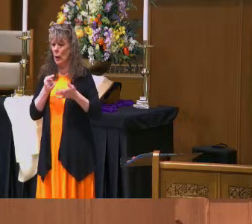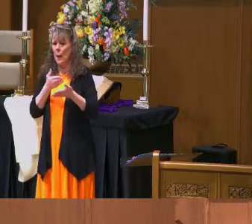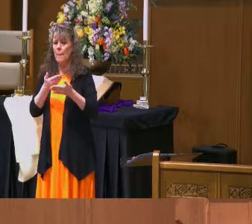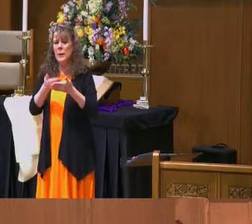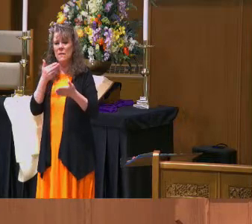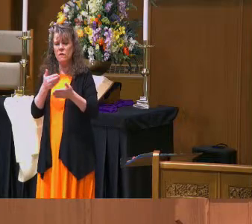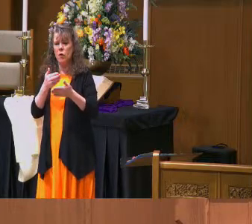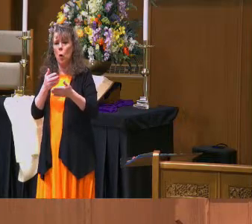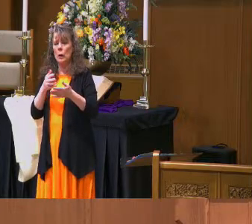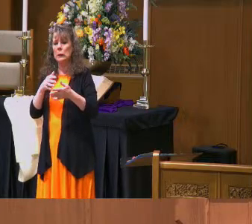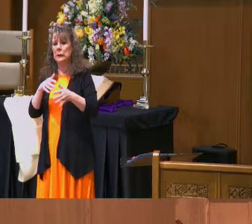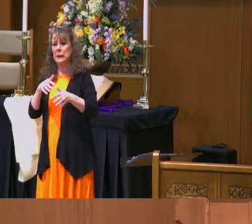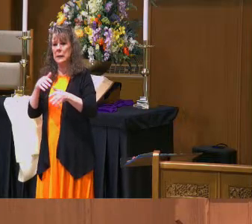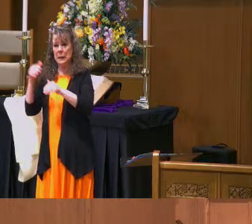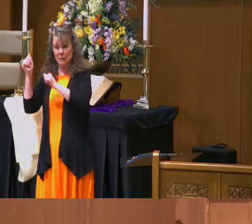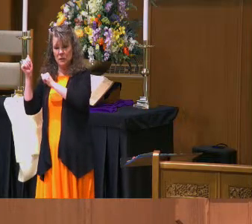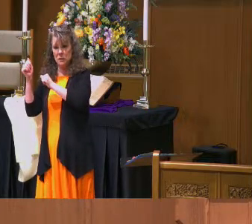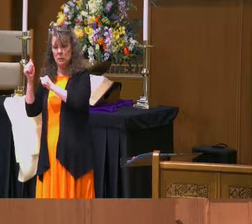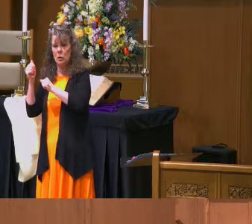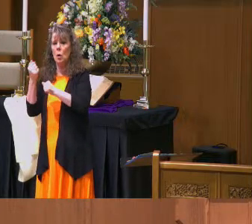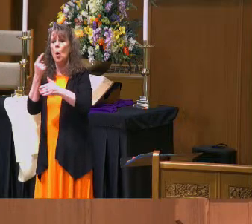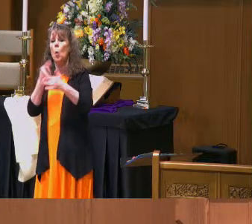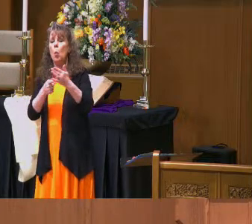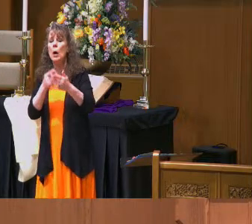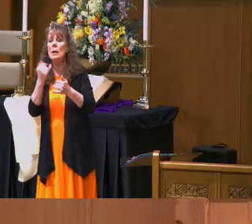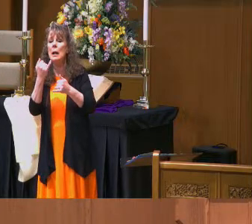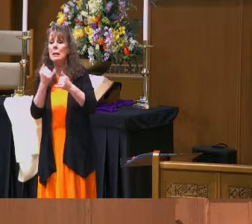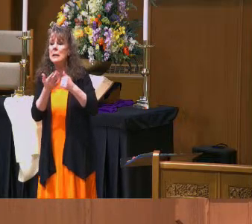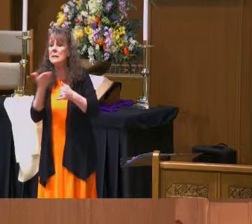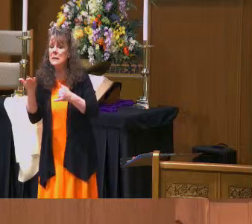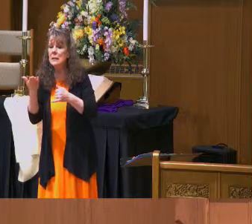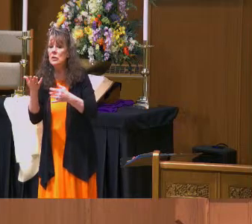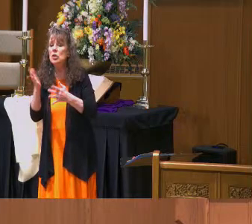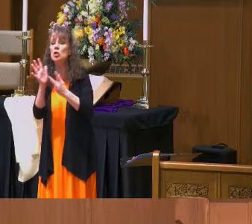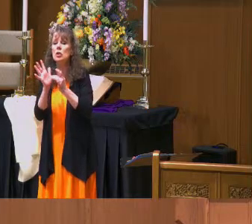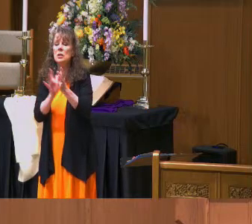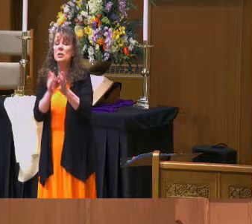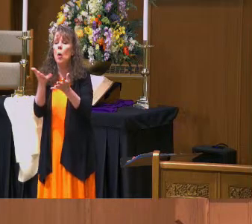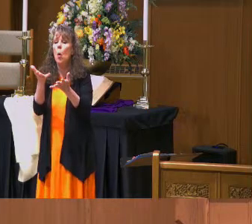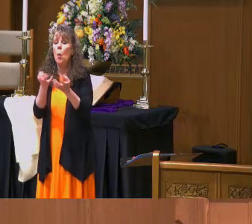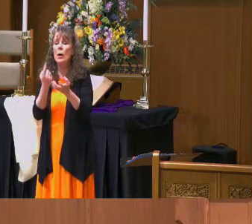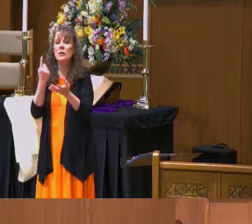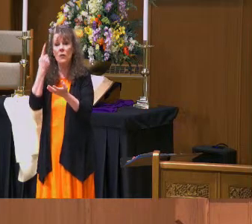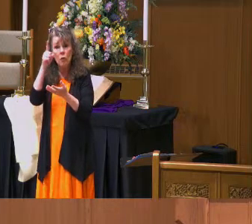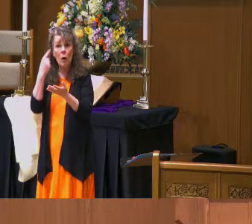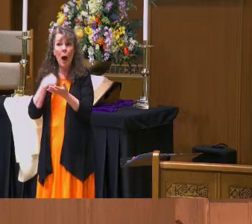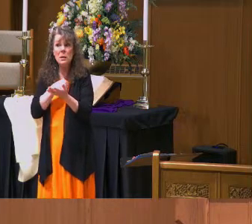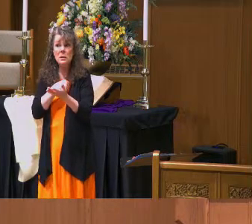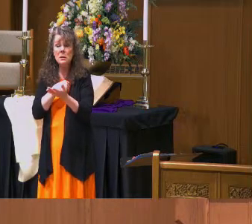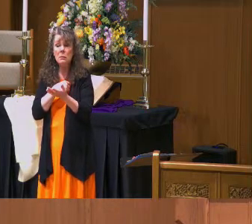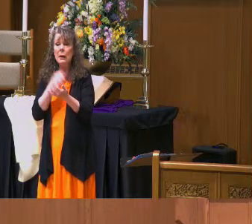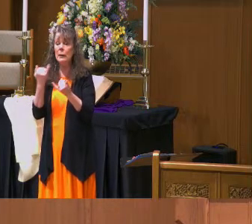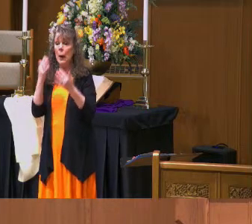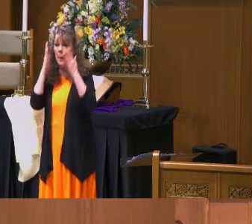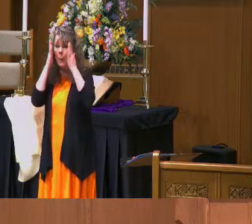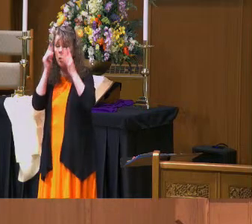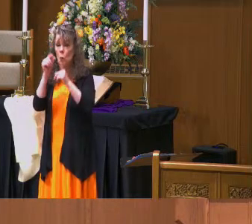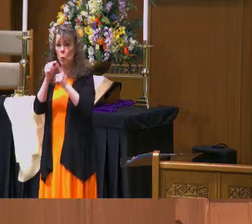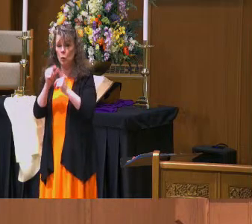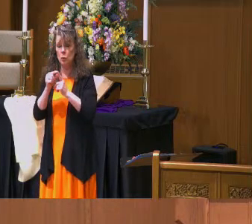leaves? What are the final things he wants for us while he is gone from us? Listen to these